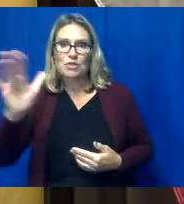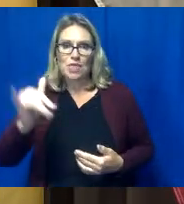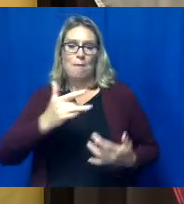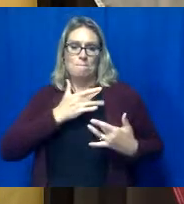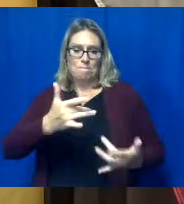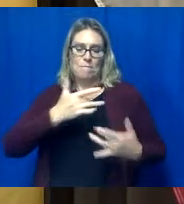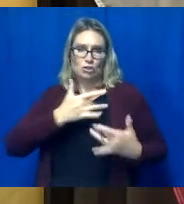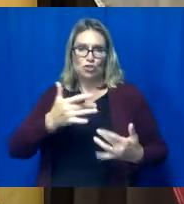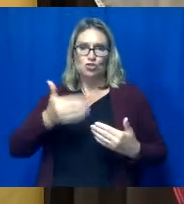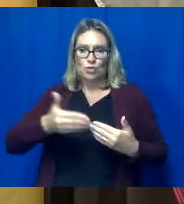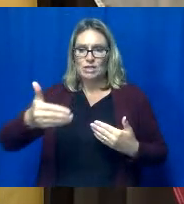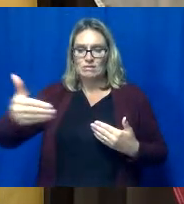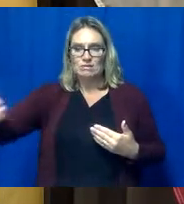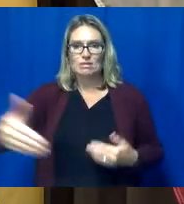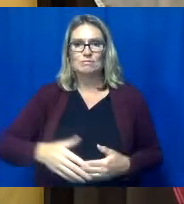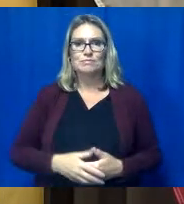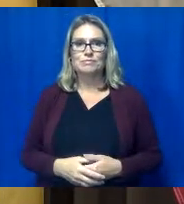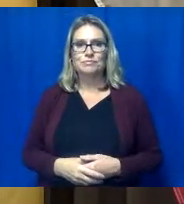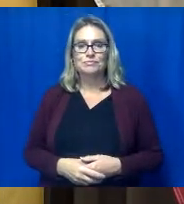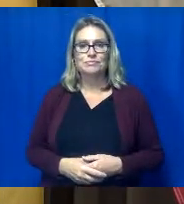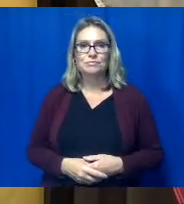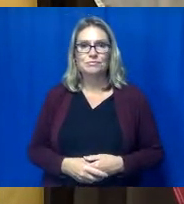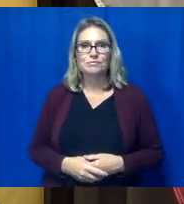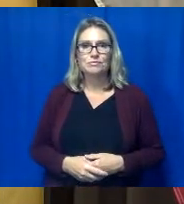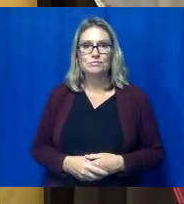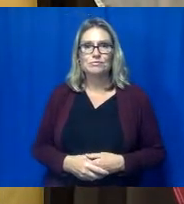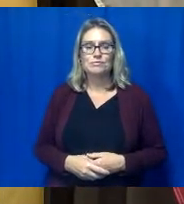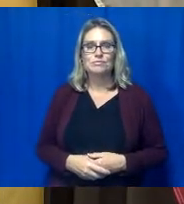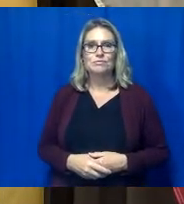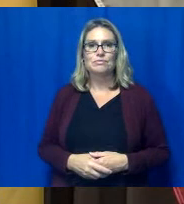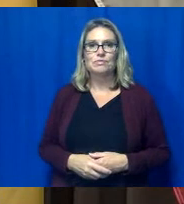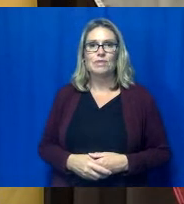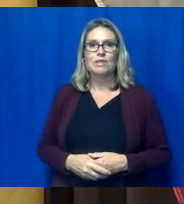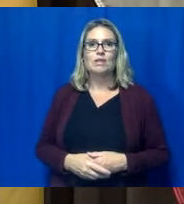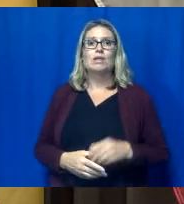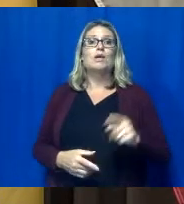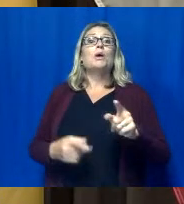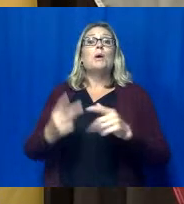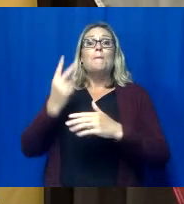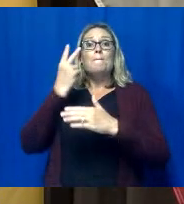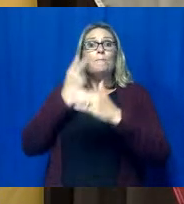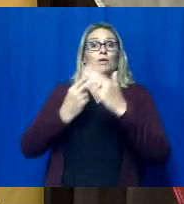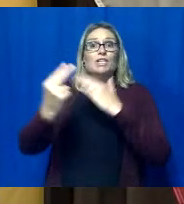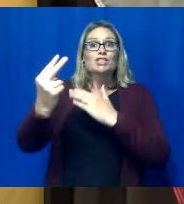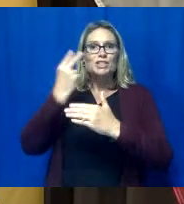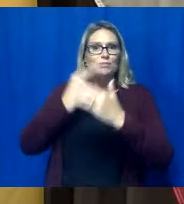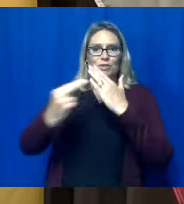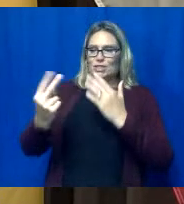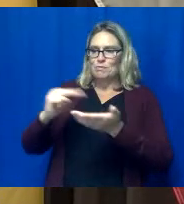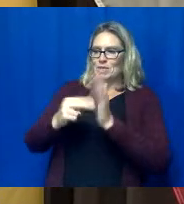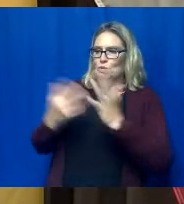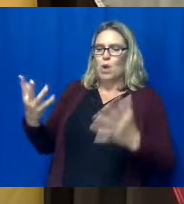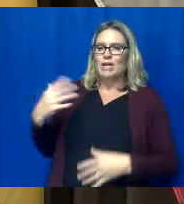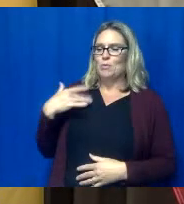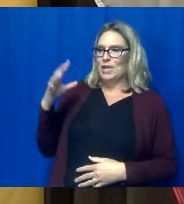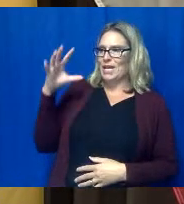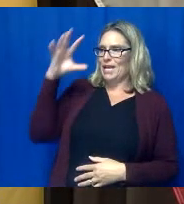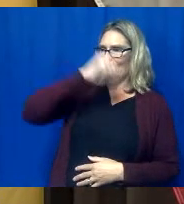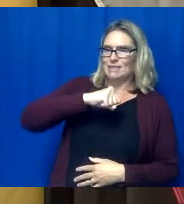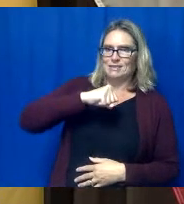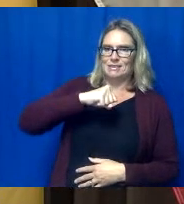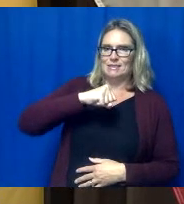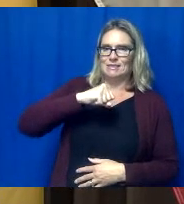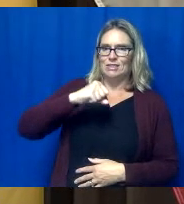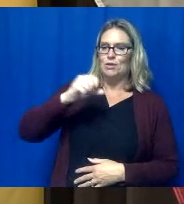us, first off, is that predictions are ultimately guesses. They're educated guesses, but at the end of the